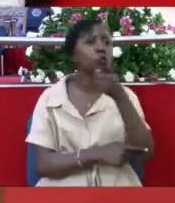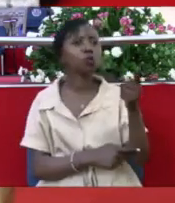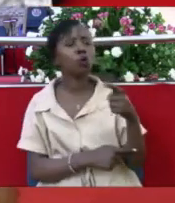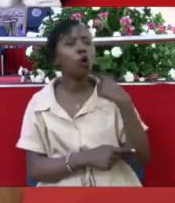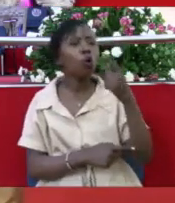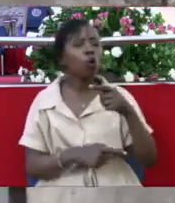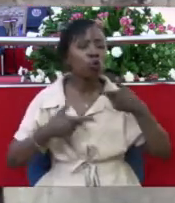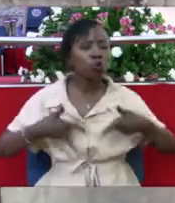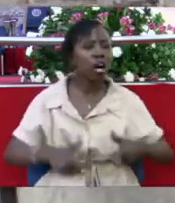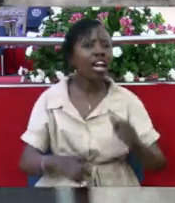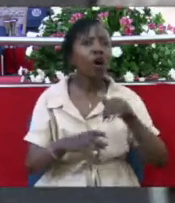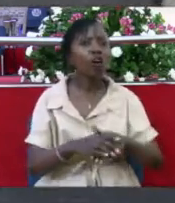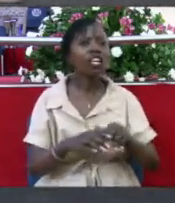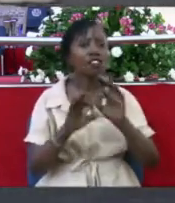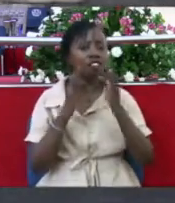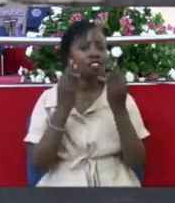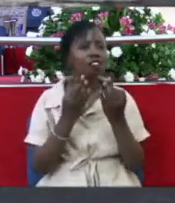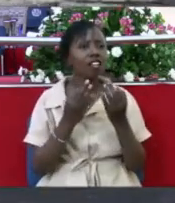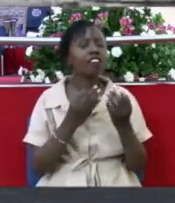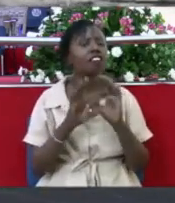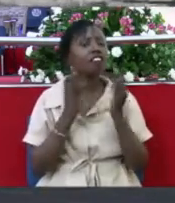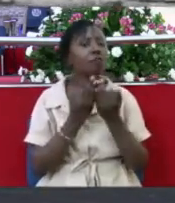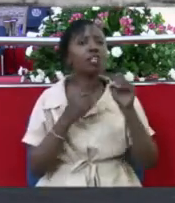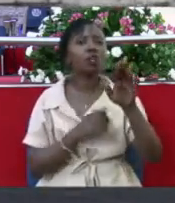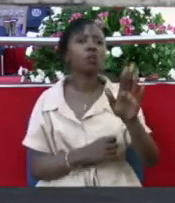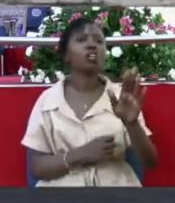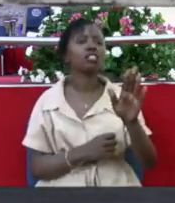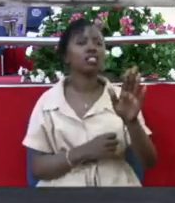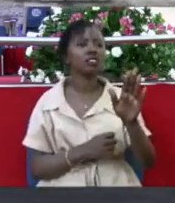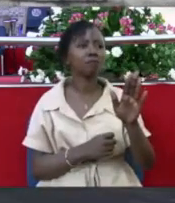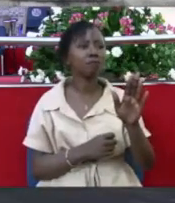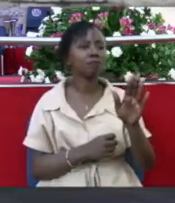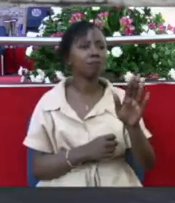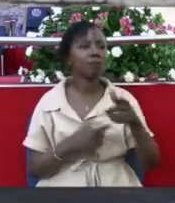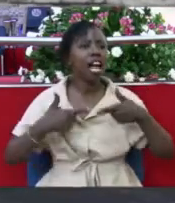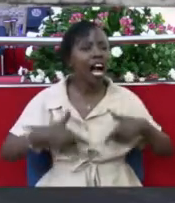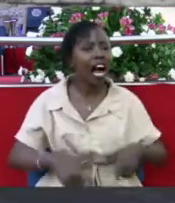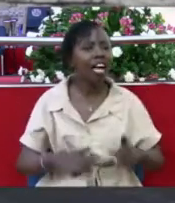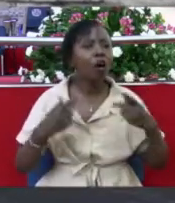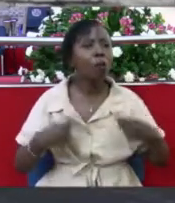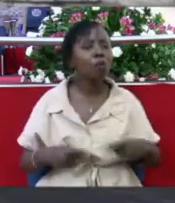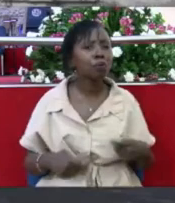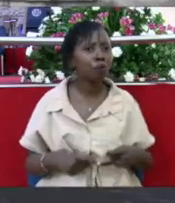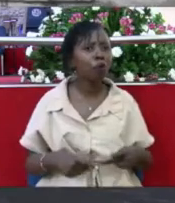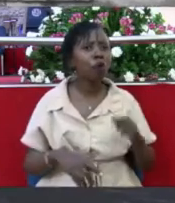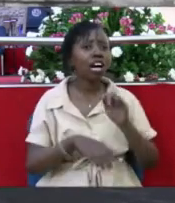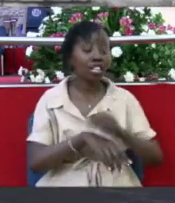your circle? Guard your circle. Let it be a privilege for people to be your